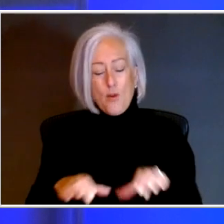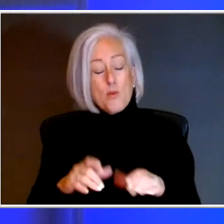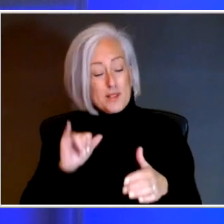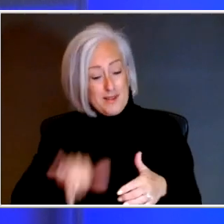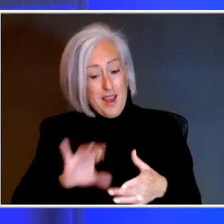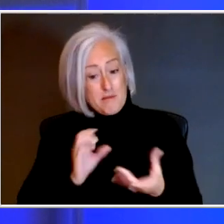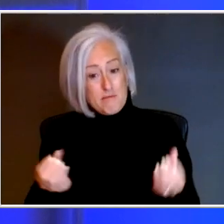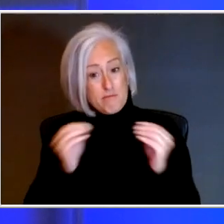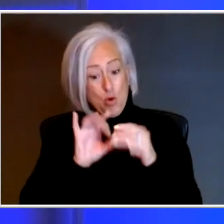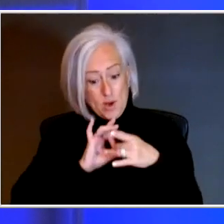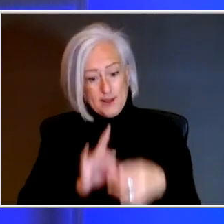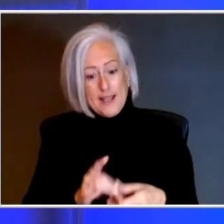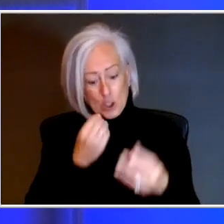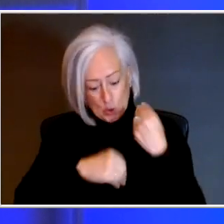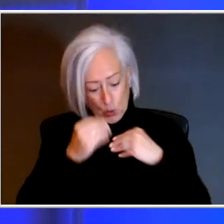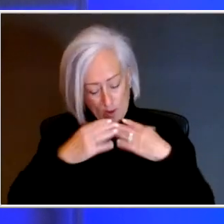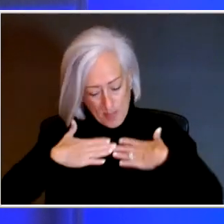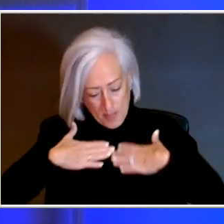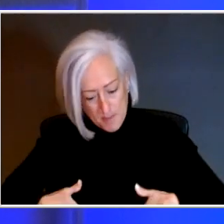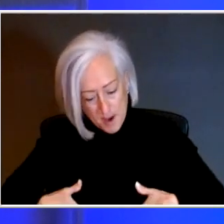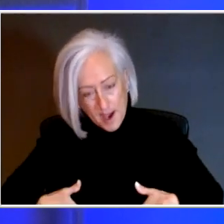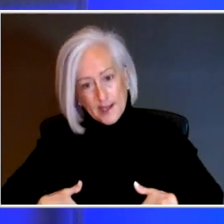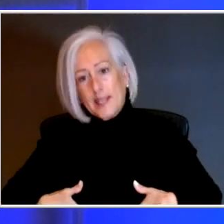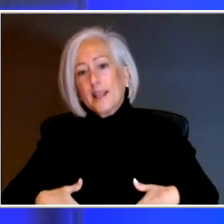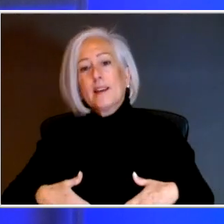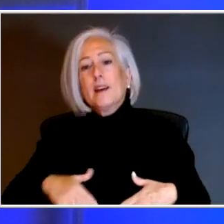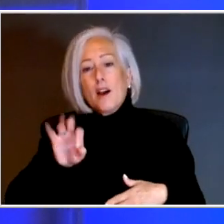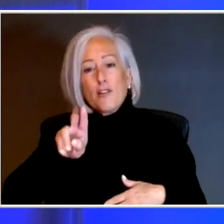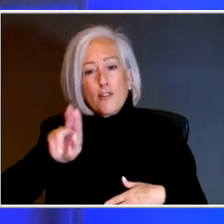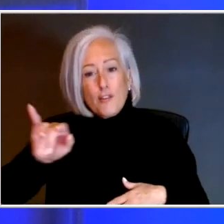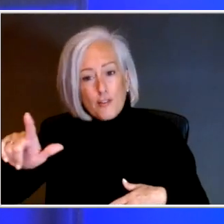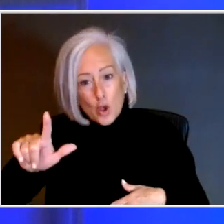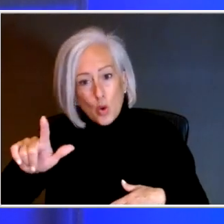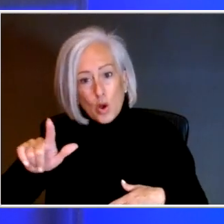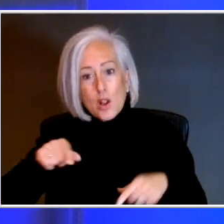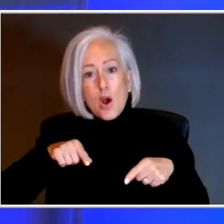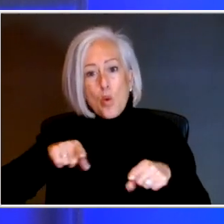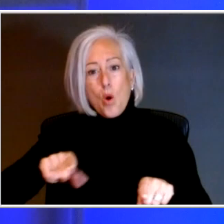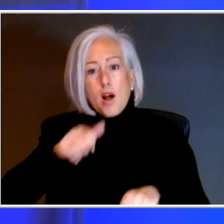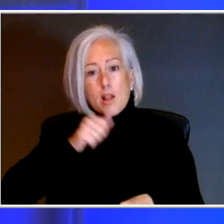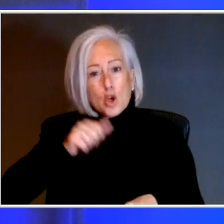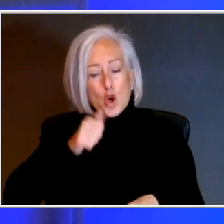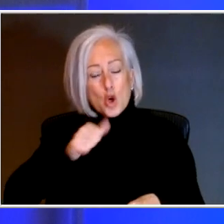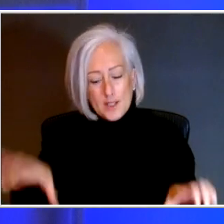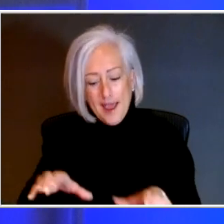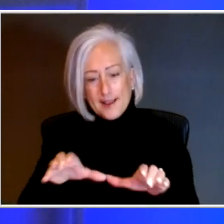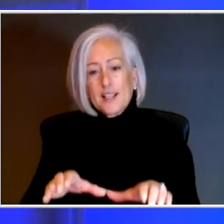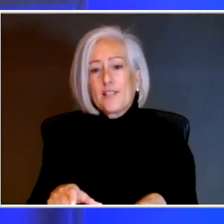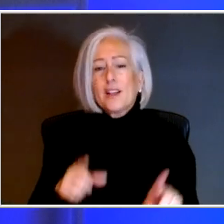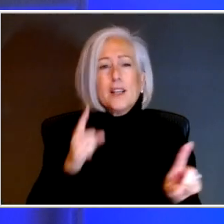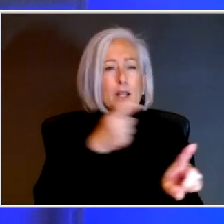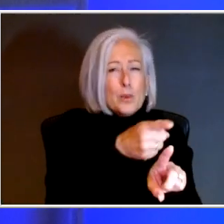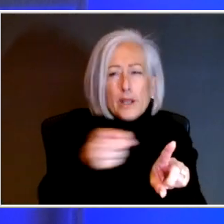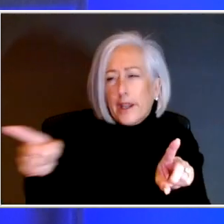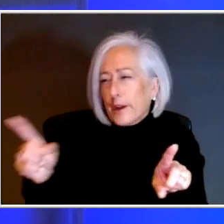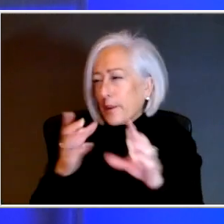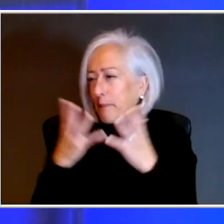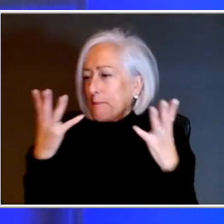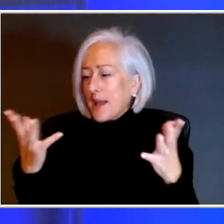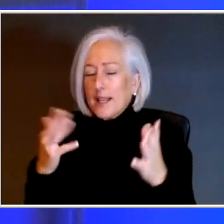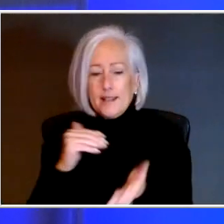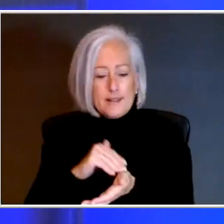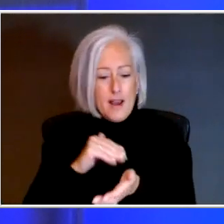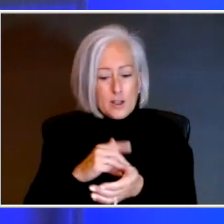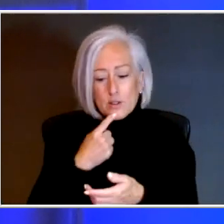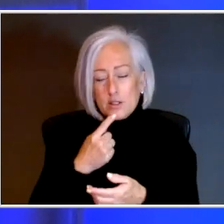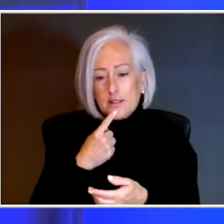of the body that changes the estrogen levels when girls are active. So there's still this narrative put out by a lot of general practitioners